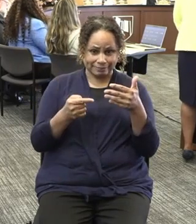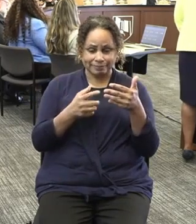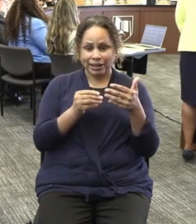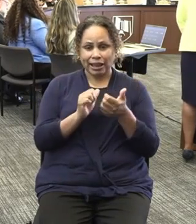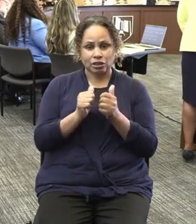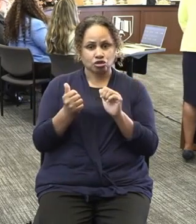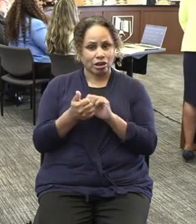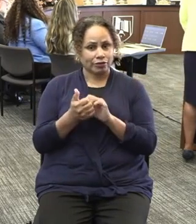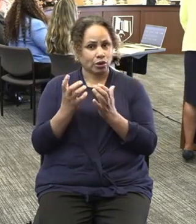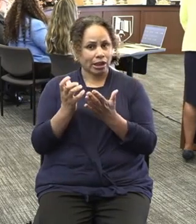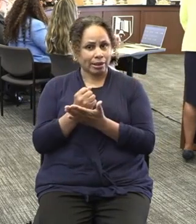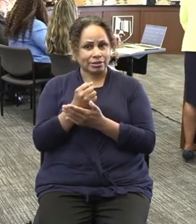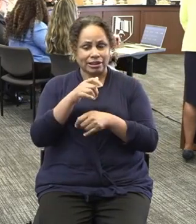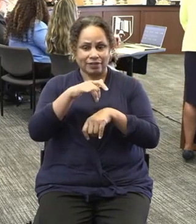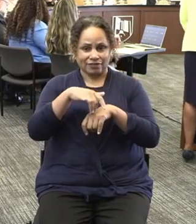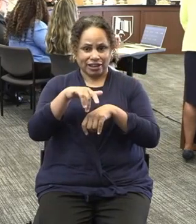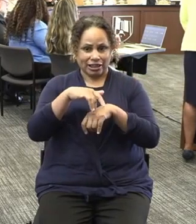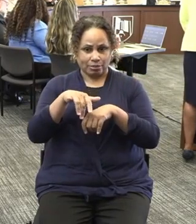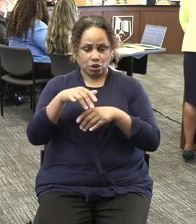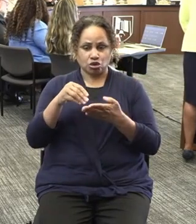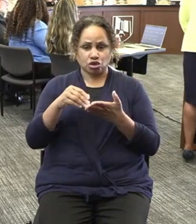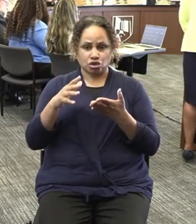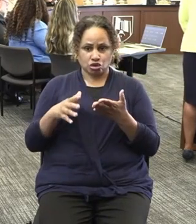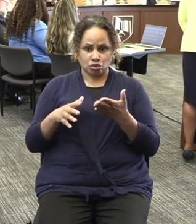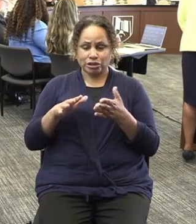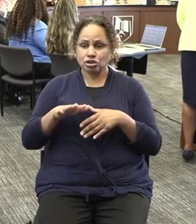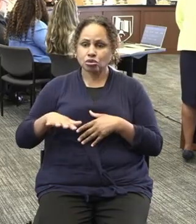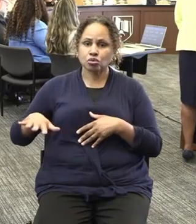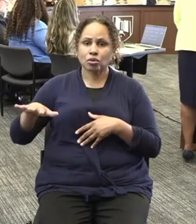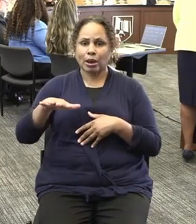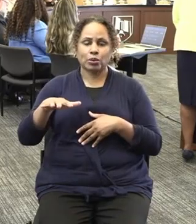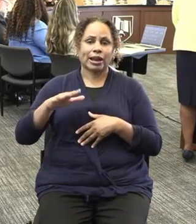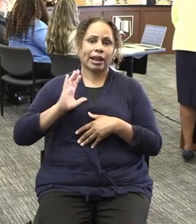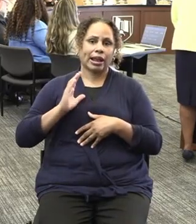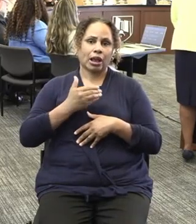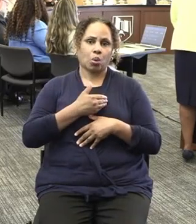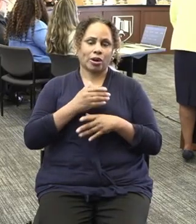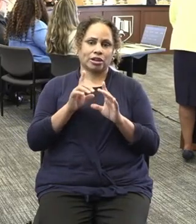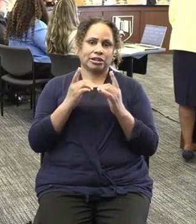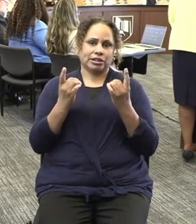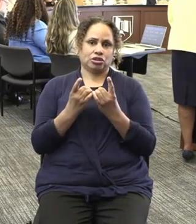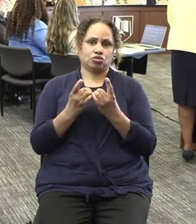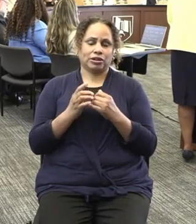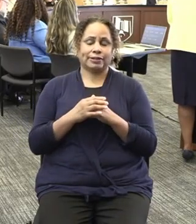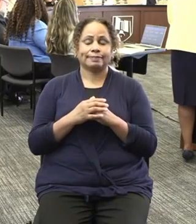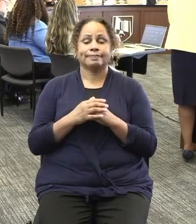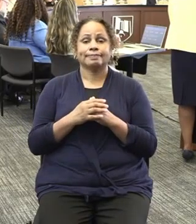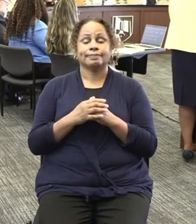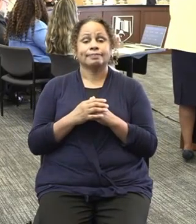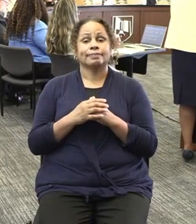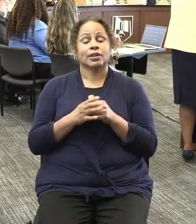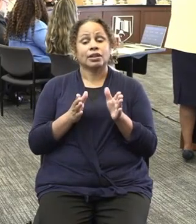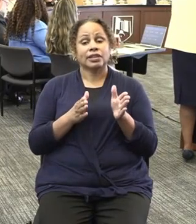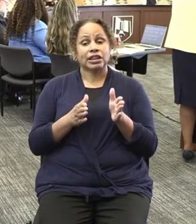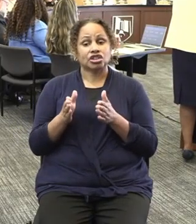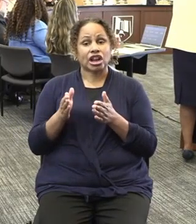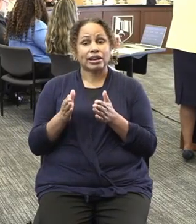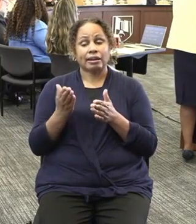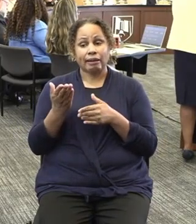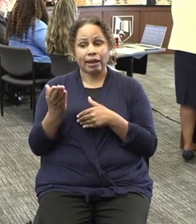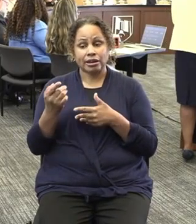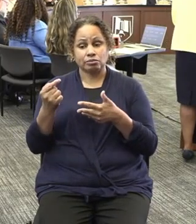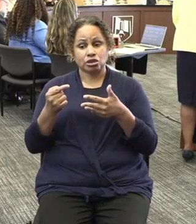transformational opportunities available to students throughout our district. So the agenda items before the board this